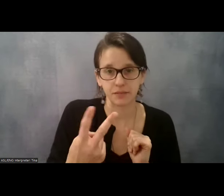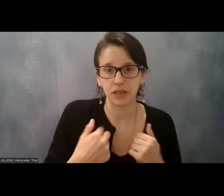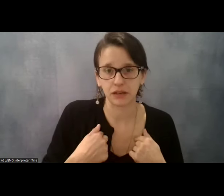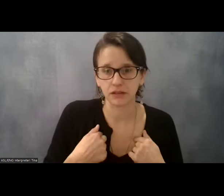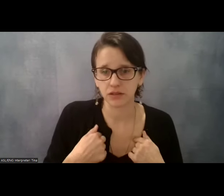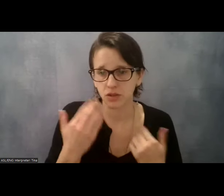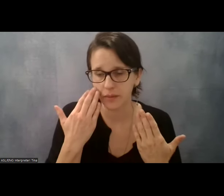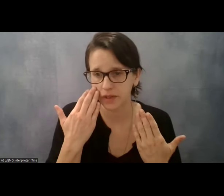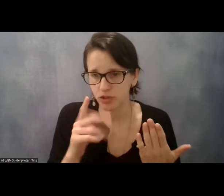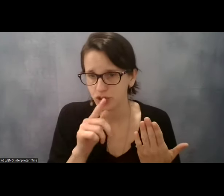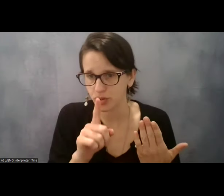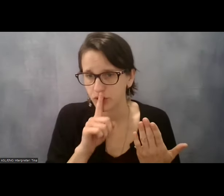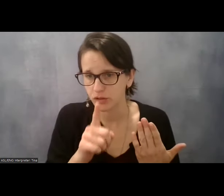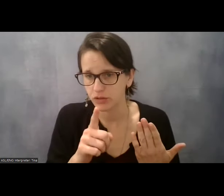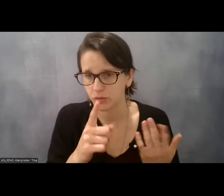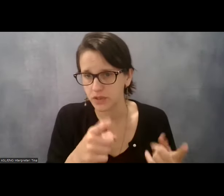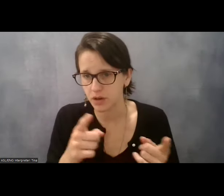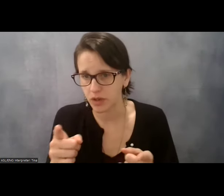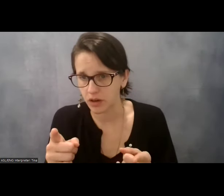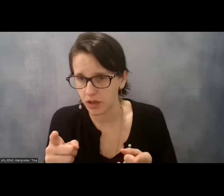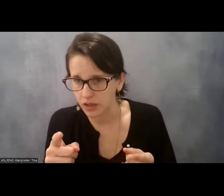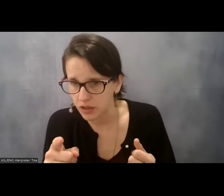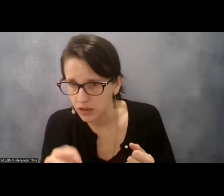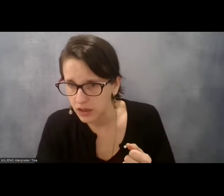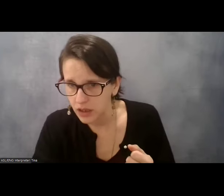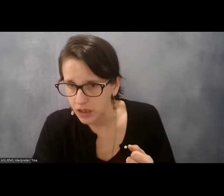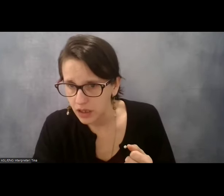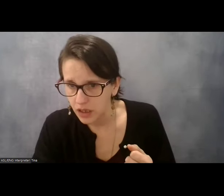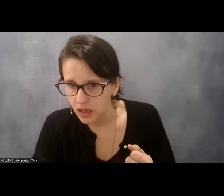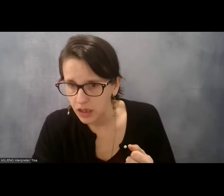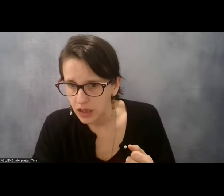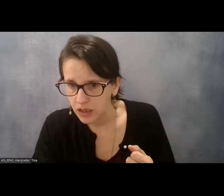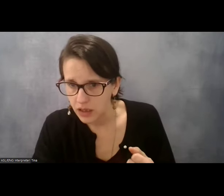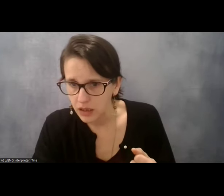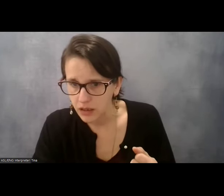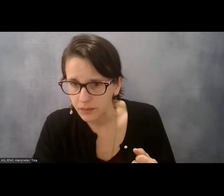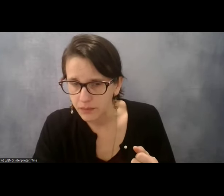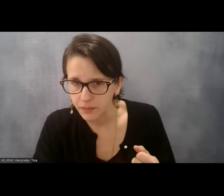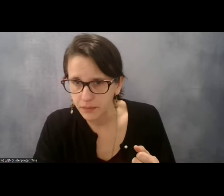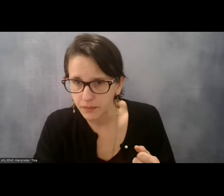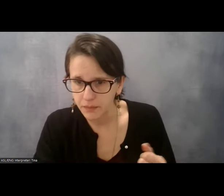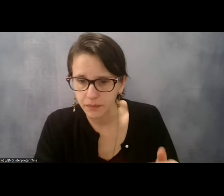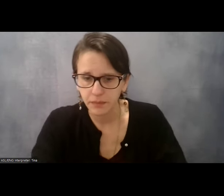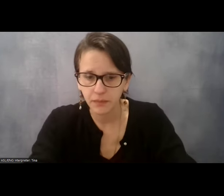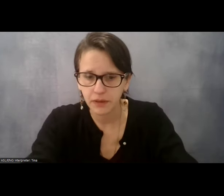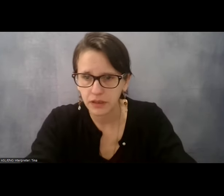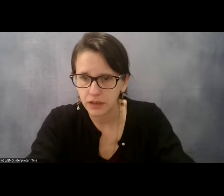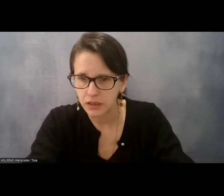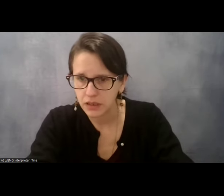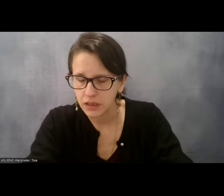I see me. So I'm not sure what's going on. Yep, I'm seeing Tina as